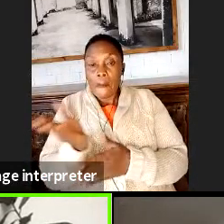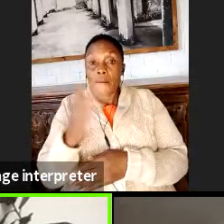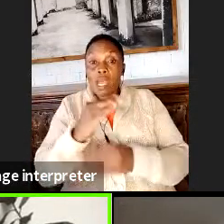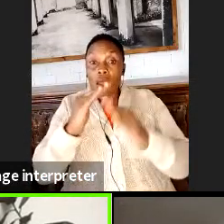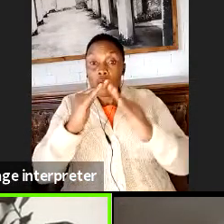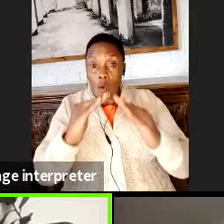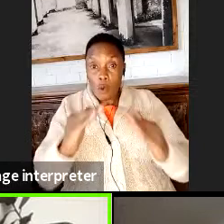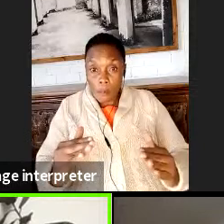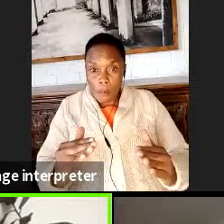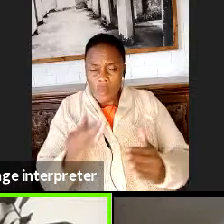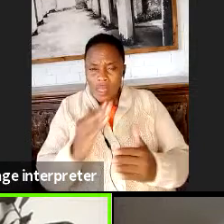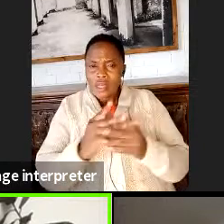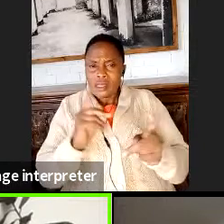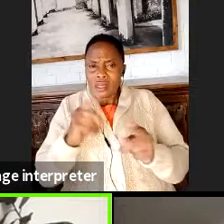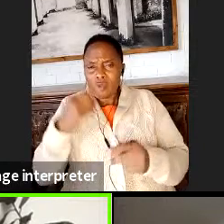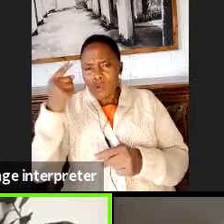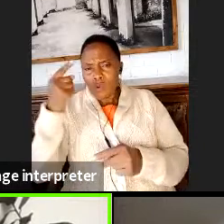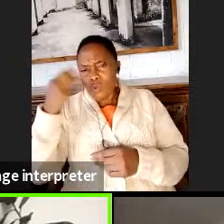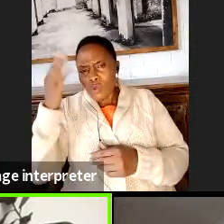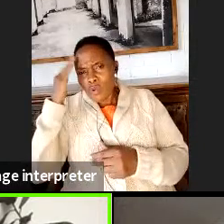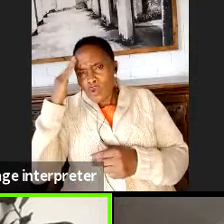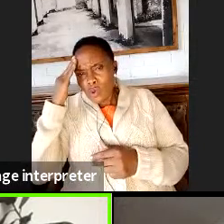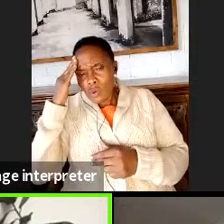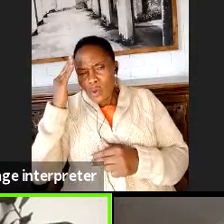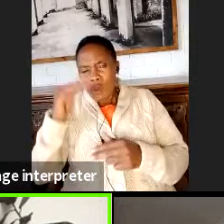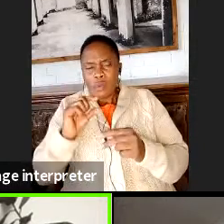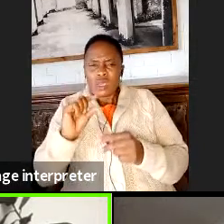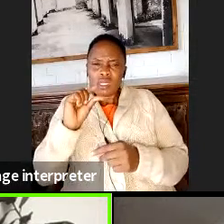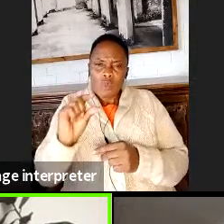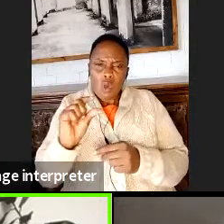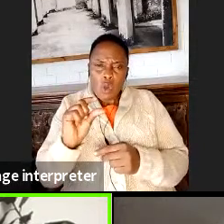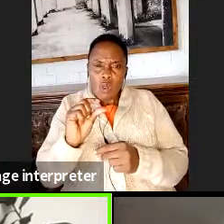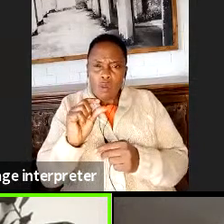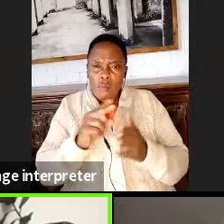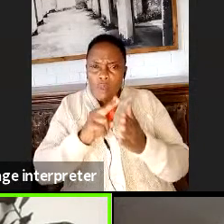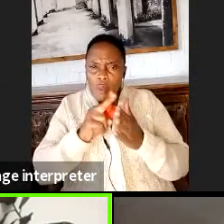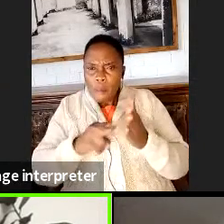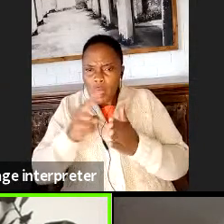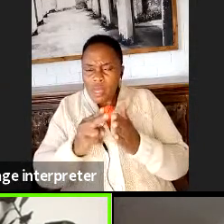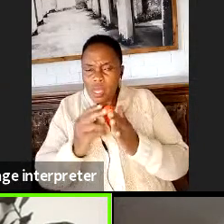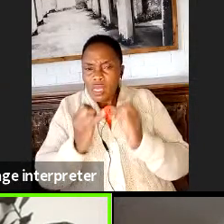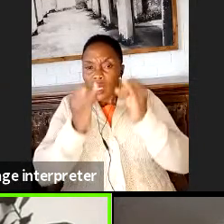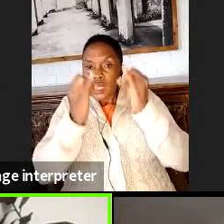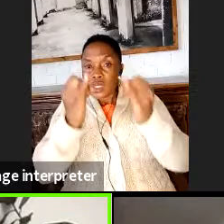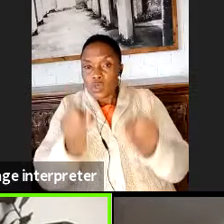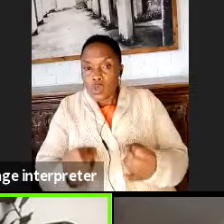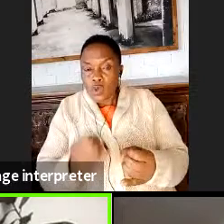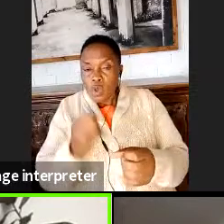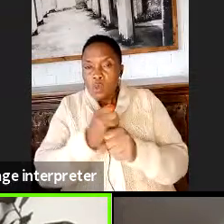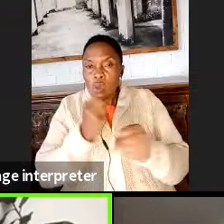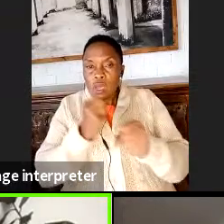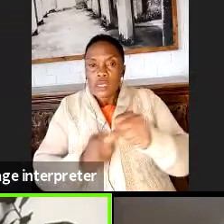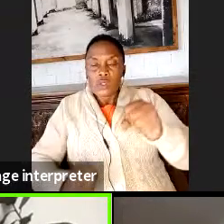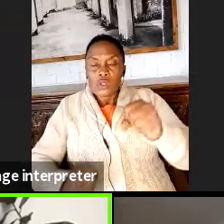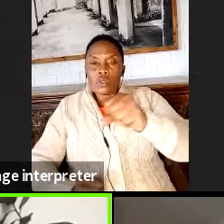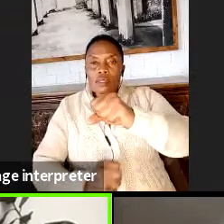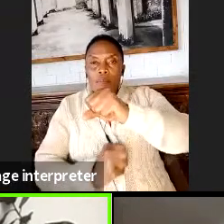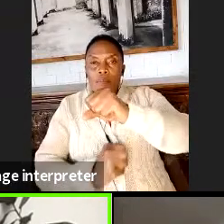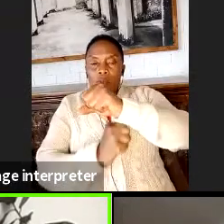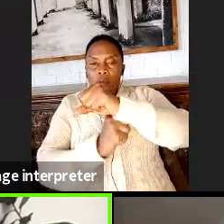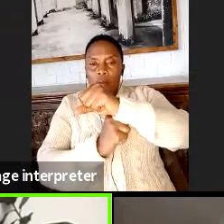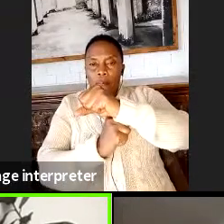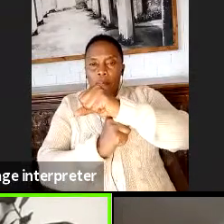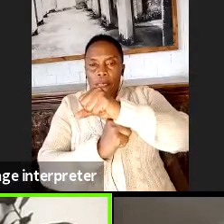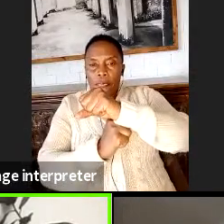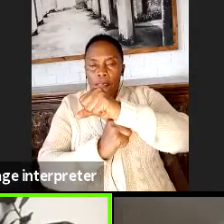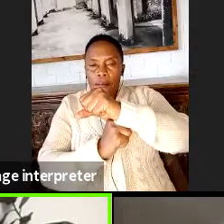those who are not familiar, Small Media is an institution that works to support the free flow of information and particularly